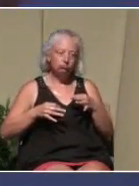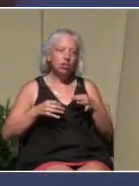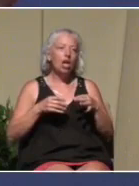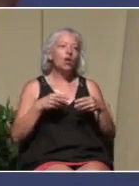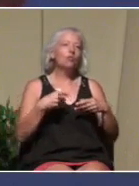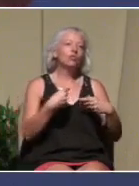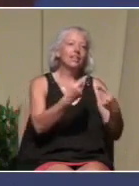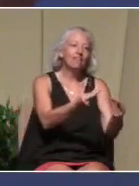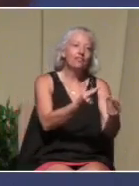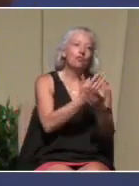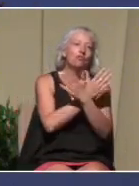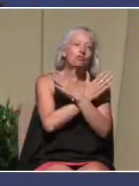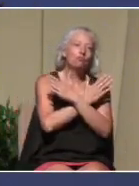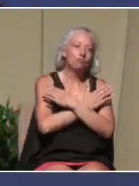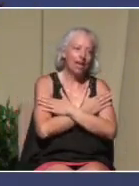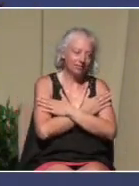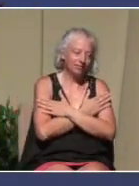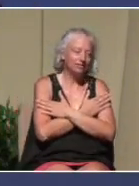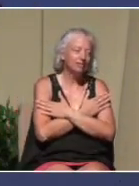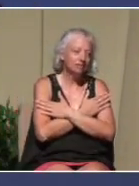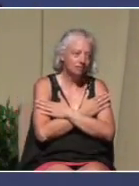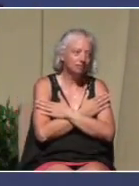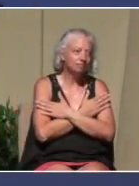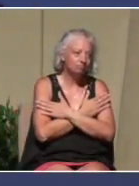you will find rest for your souls.